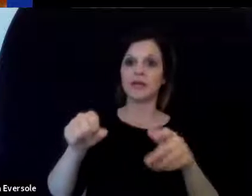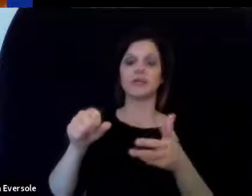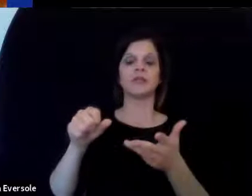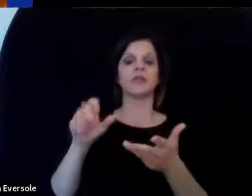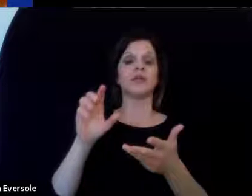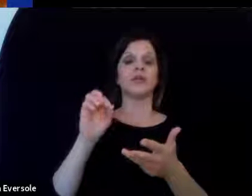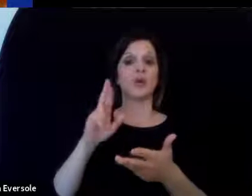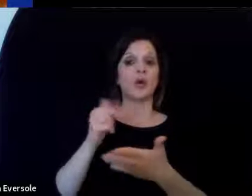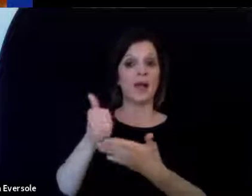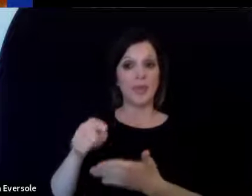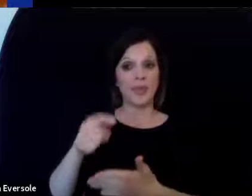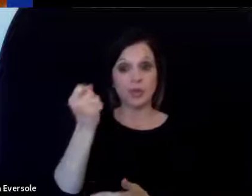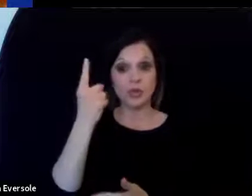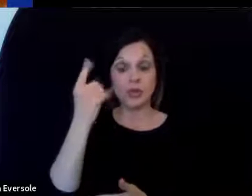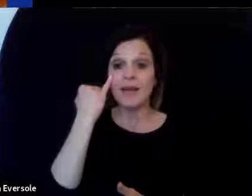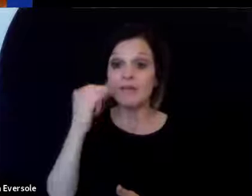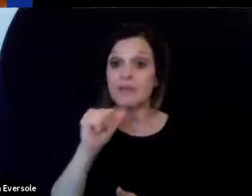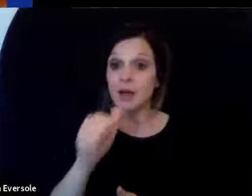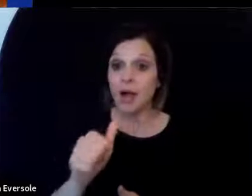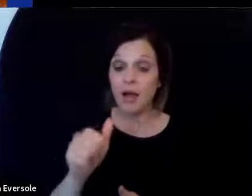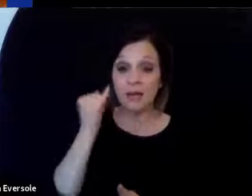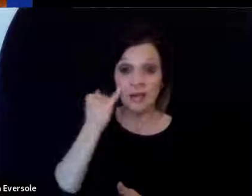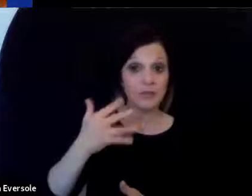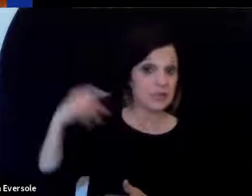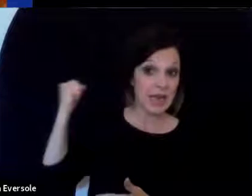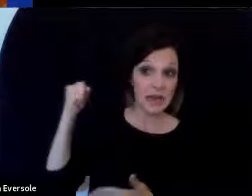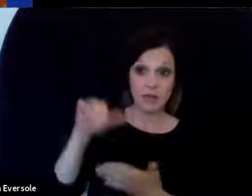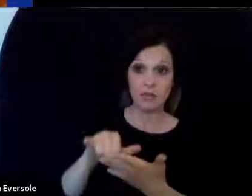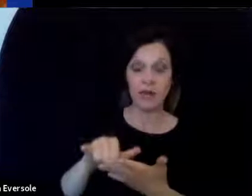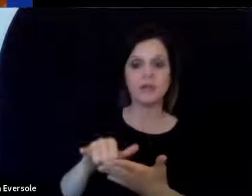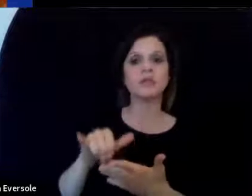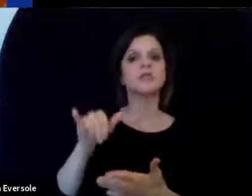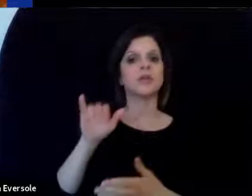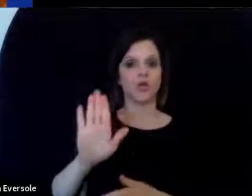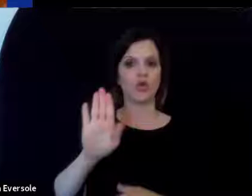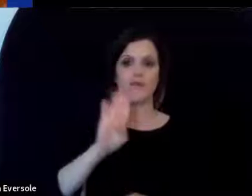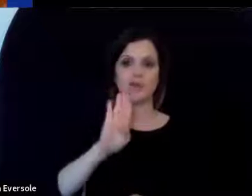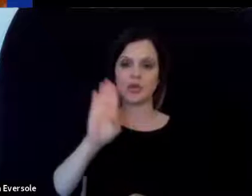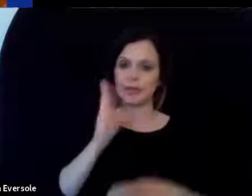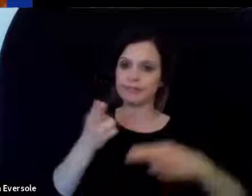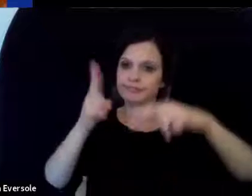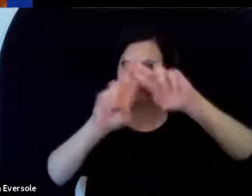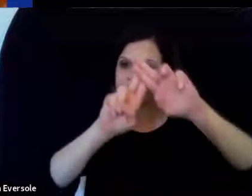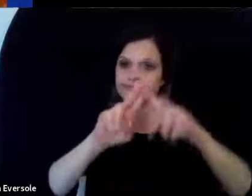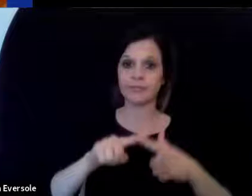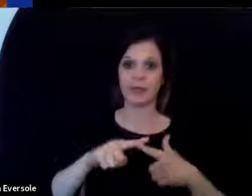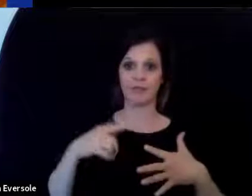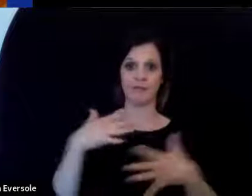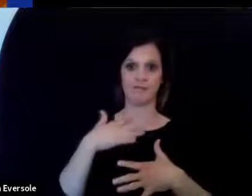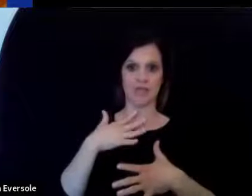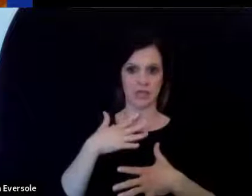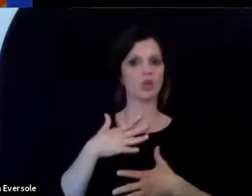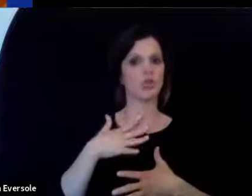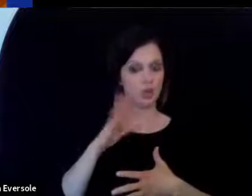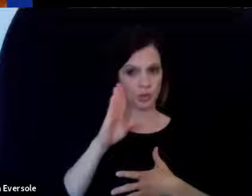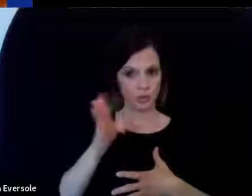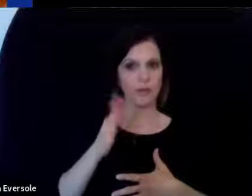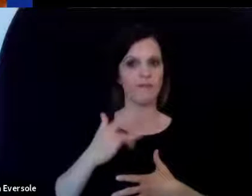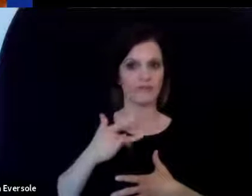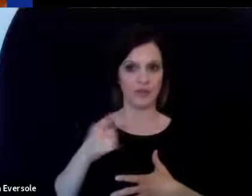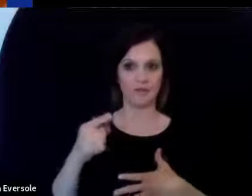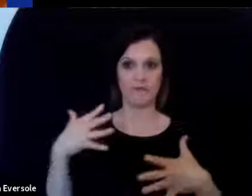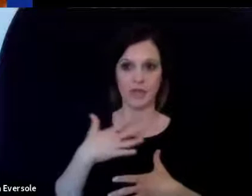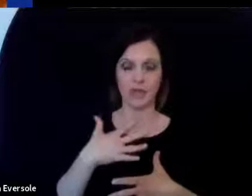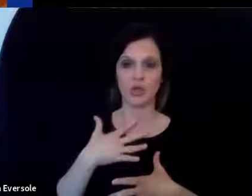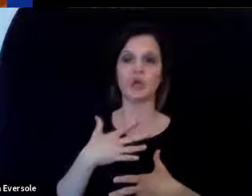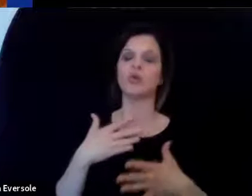you don't, you're going to increase their frustration, increase their fear, and most likely inhibit their ability as